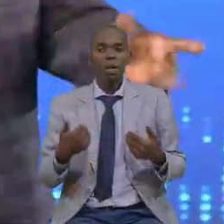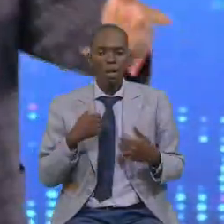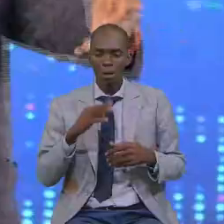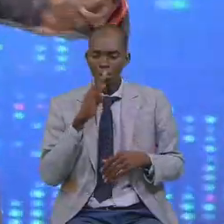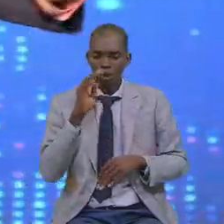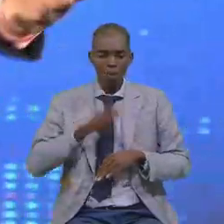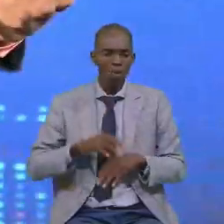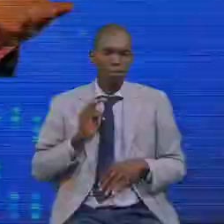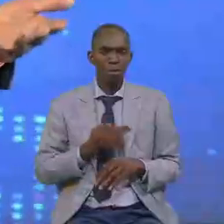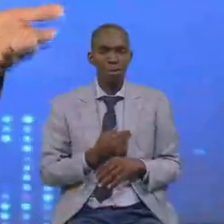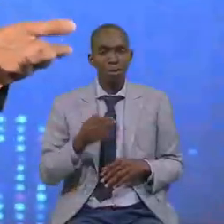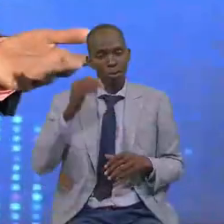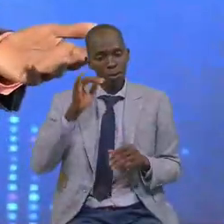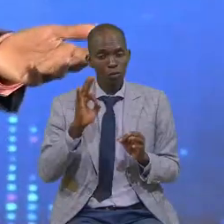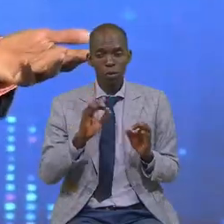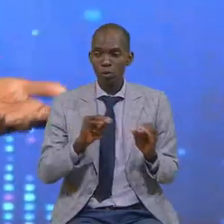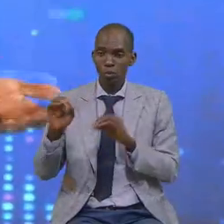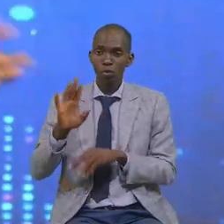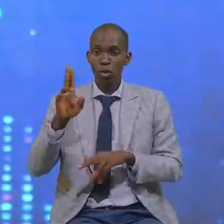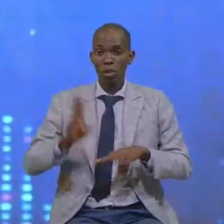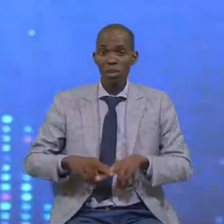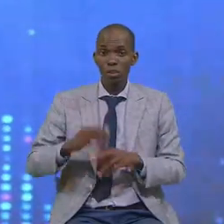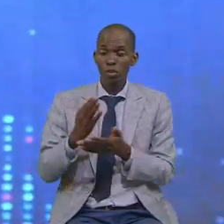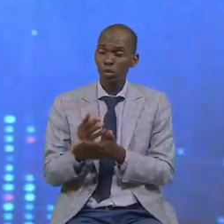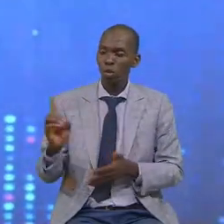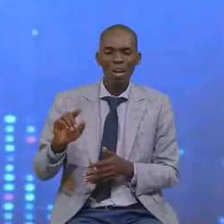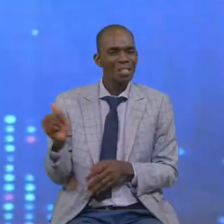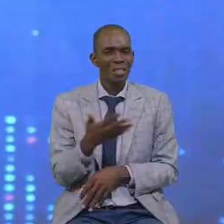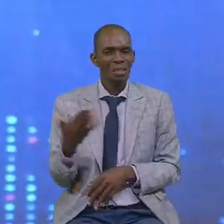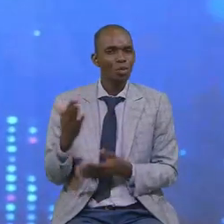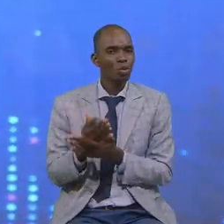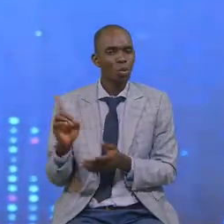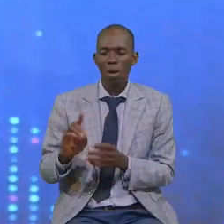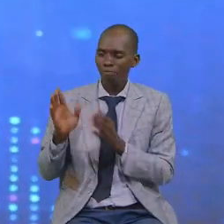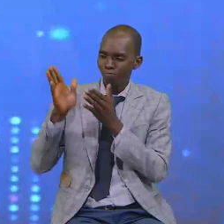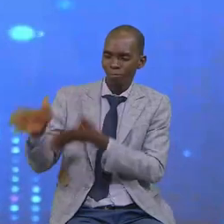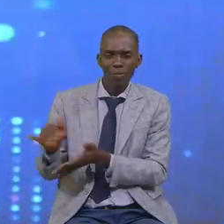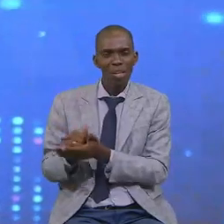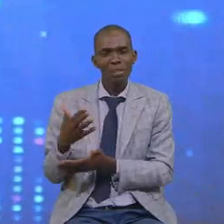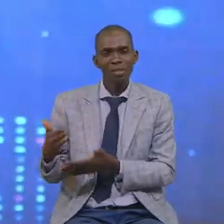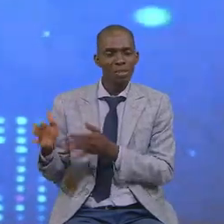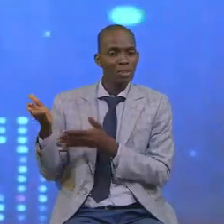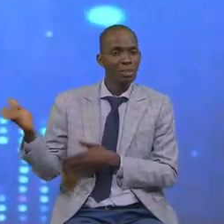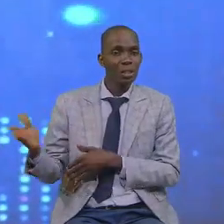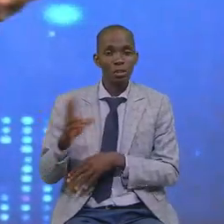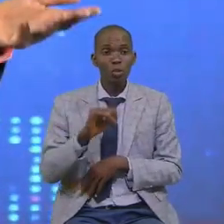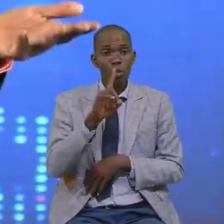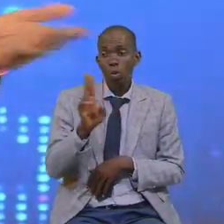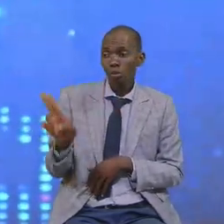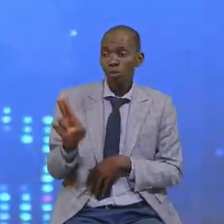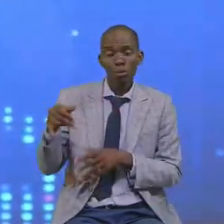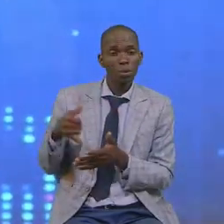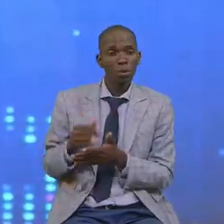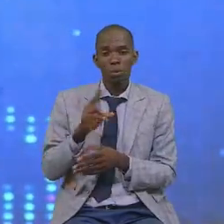when you put a chair somewhere, any instrument somewhere, and you leave it there, and nobody touches it, and nobody comes